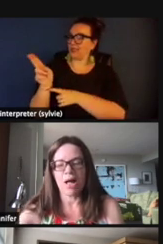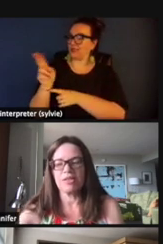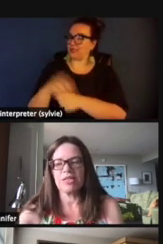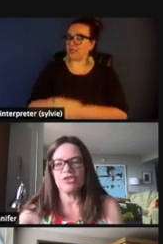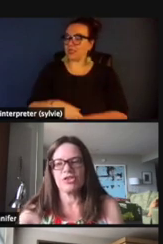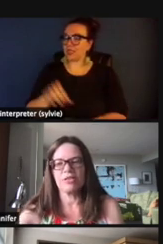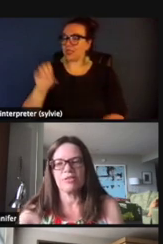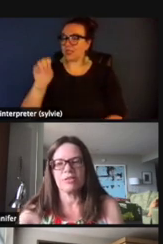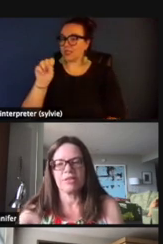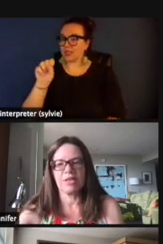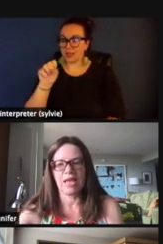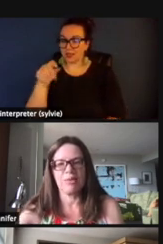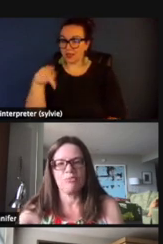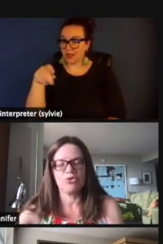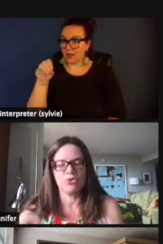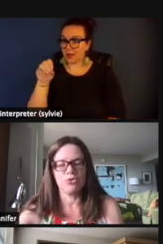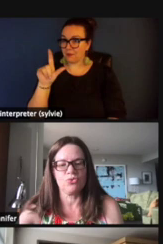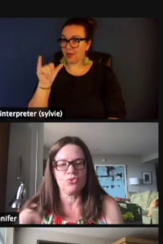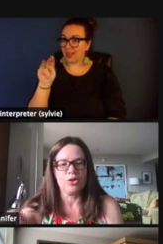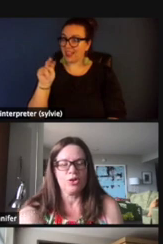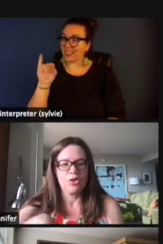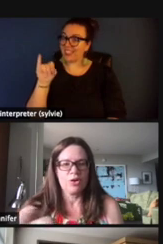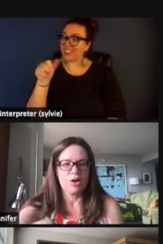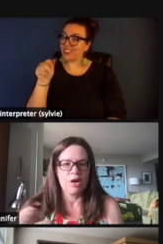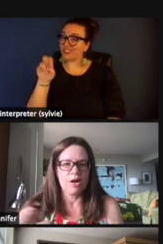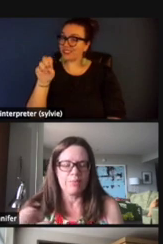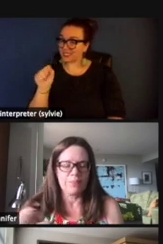The Polynesians